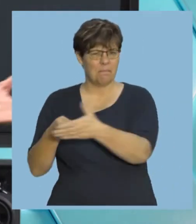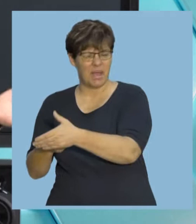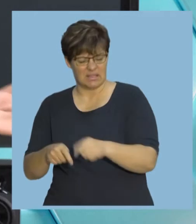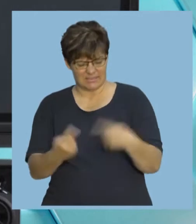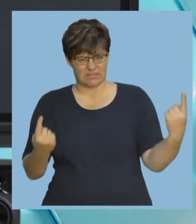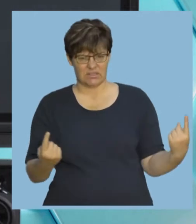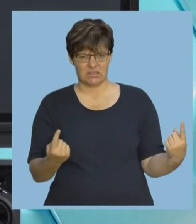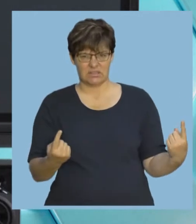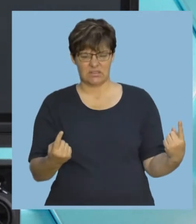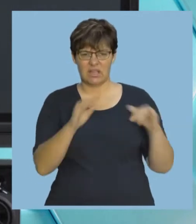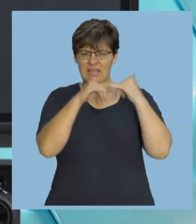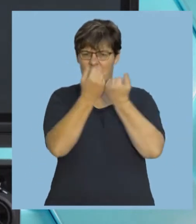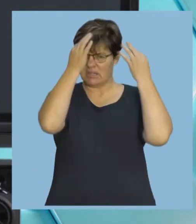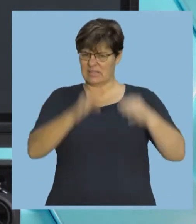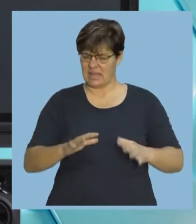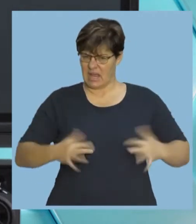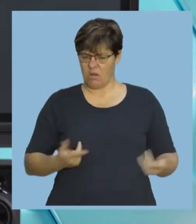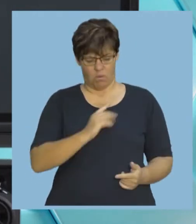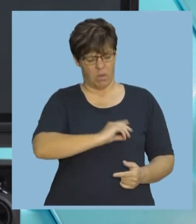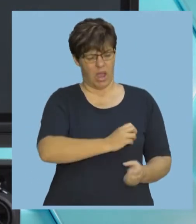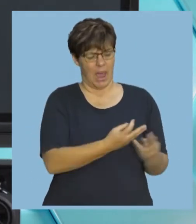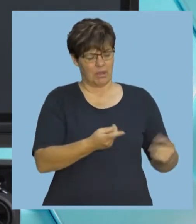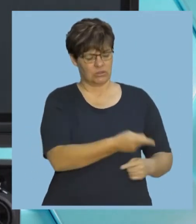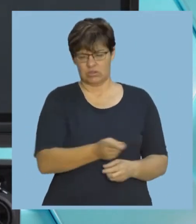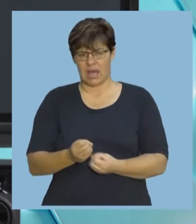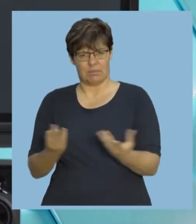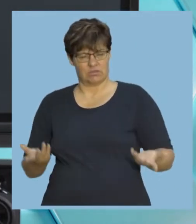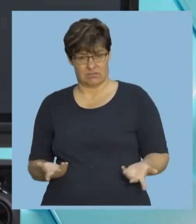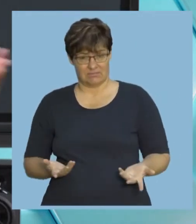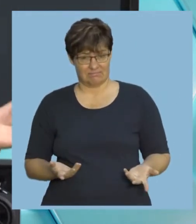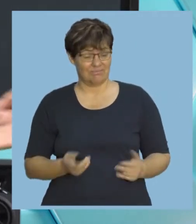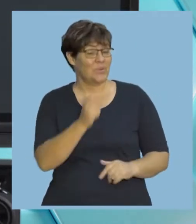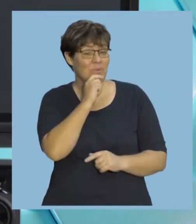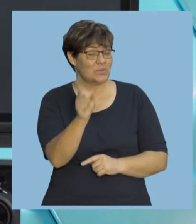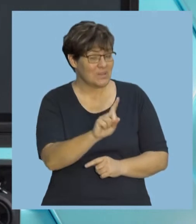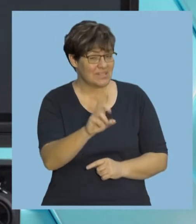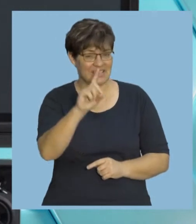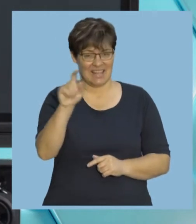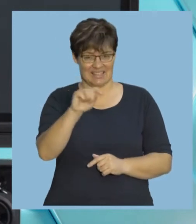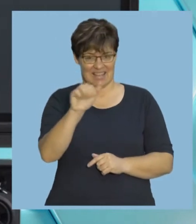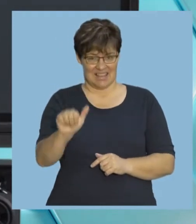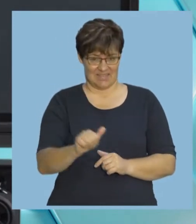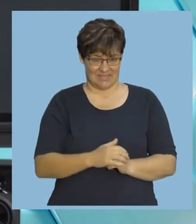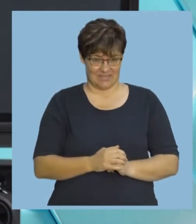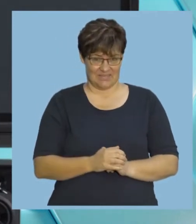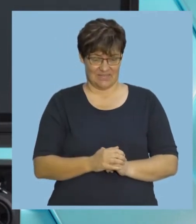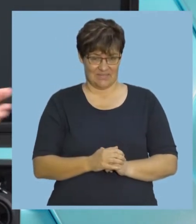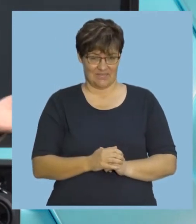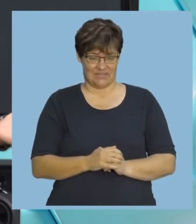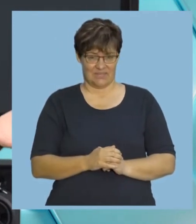an insurance company decide on that? Actually, they use data also. Okay, I mean,